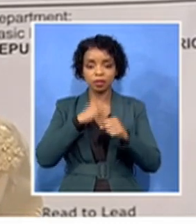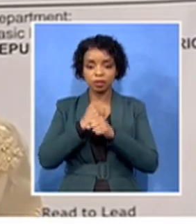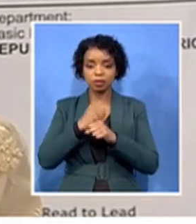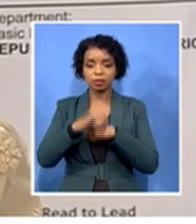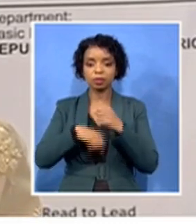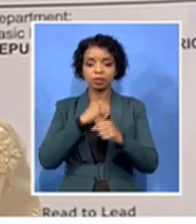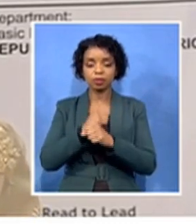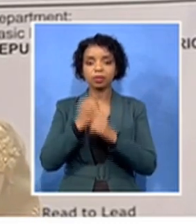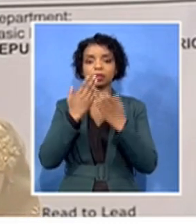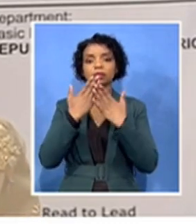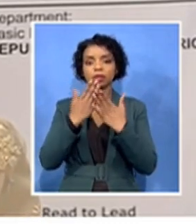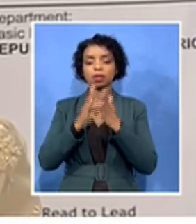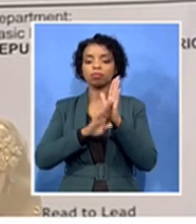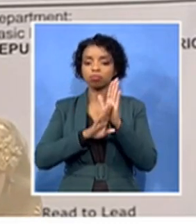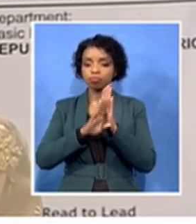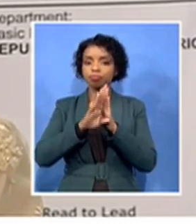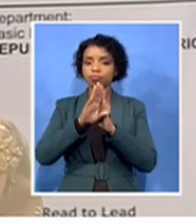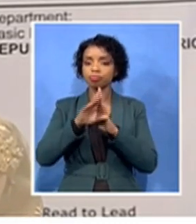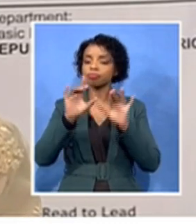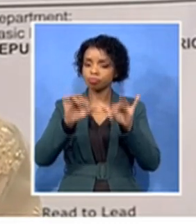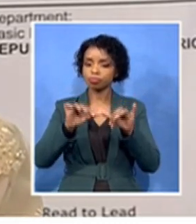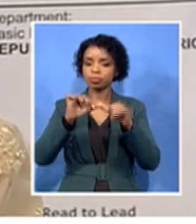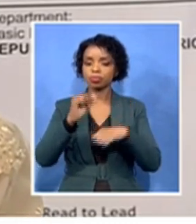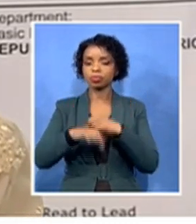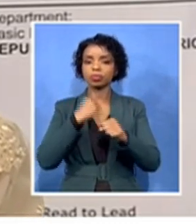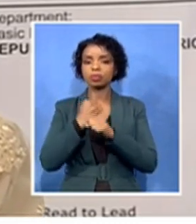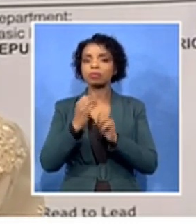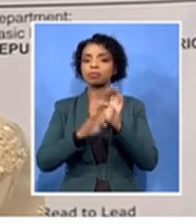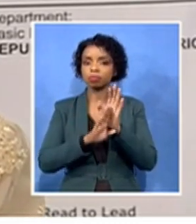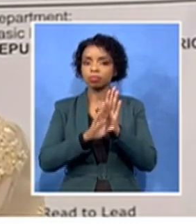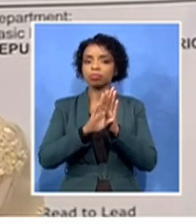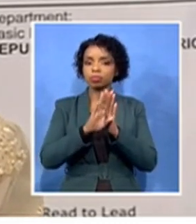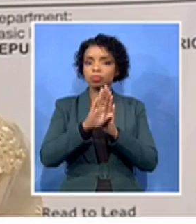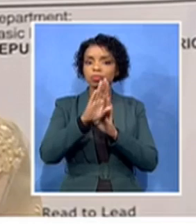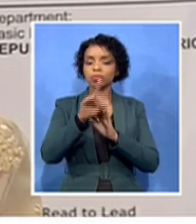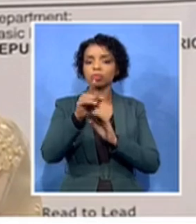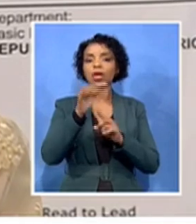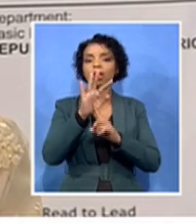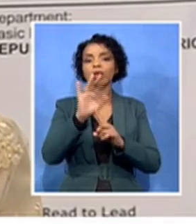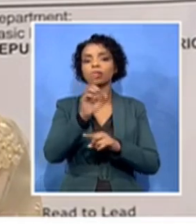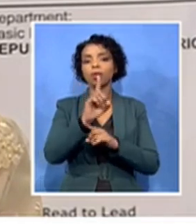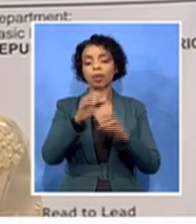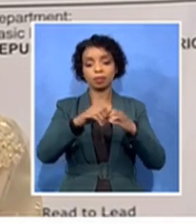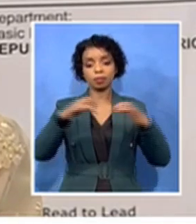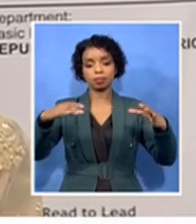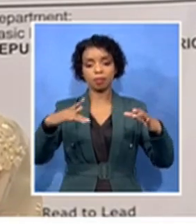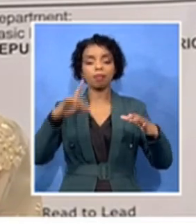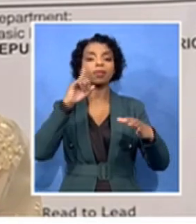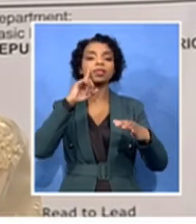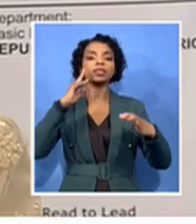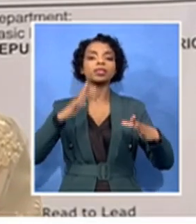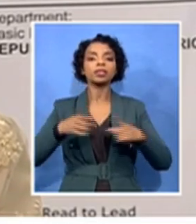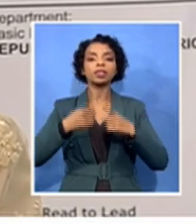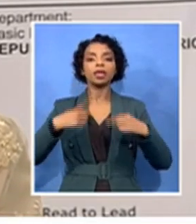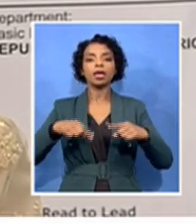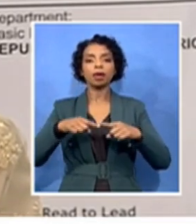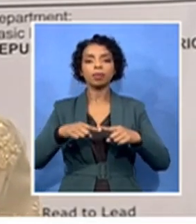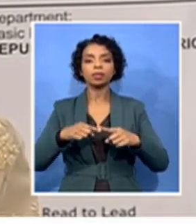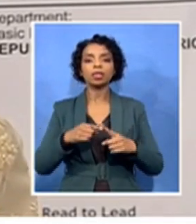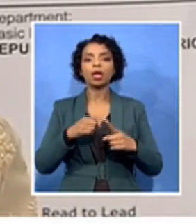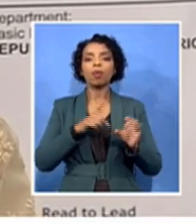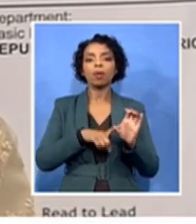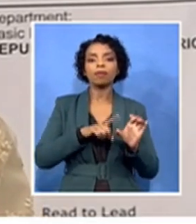This chart suggests that the majority of our teachers build up their qualifications on the job, often over many years. In fact,